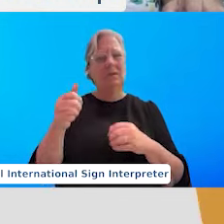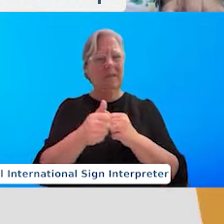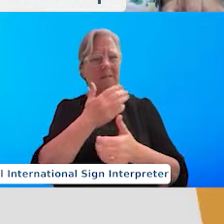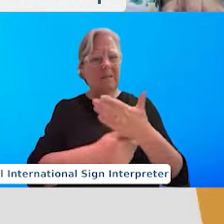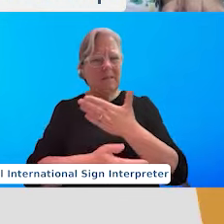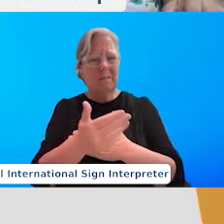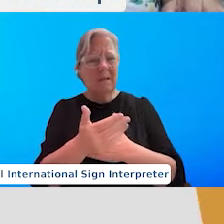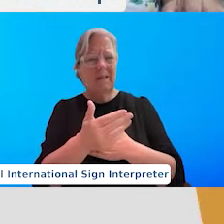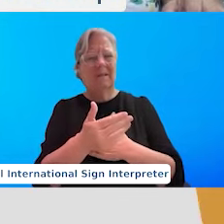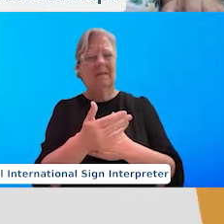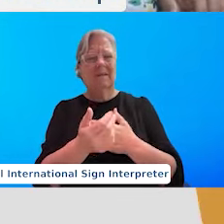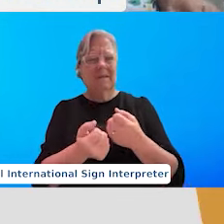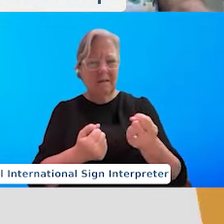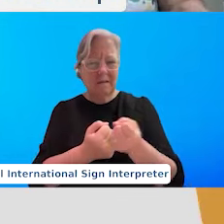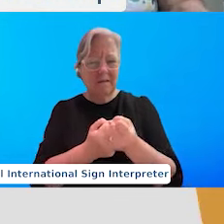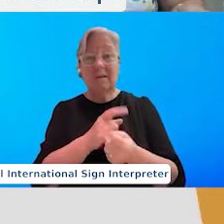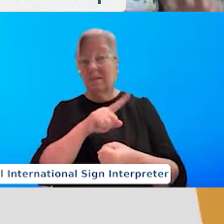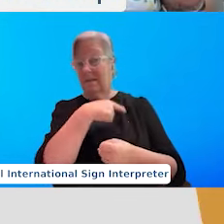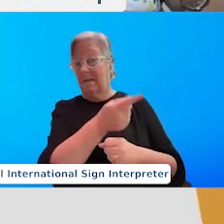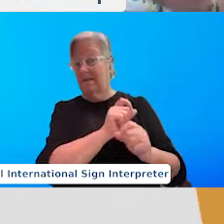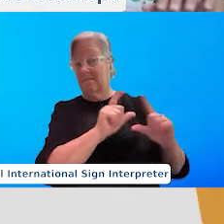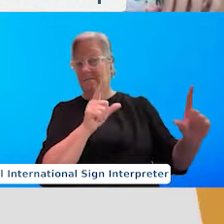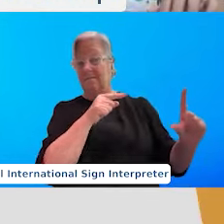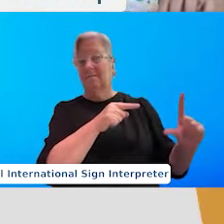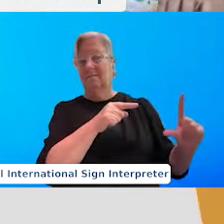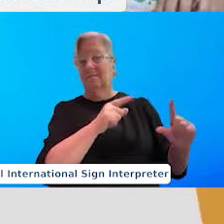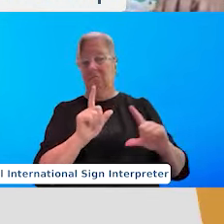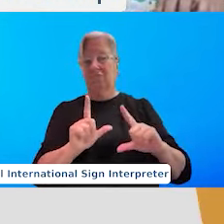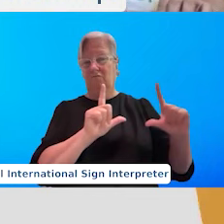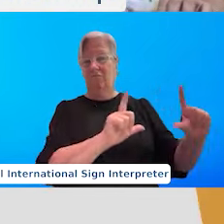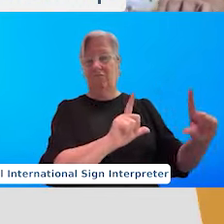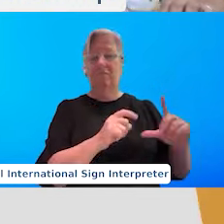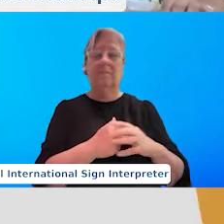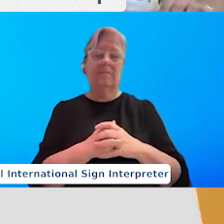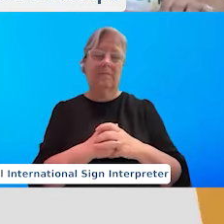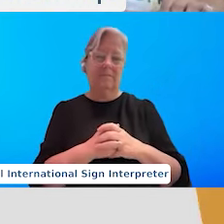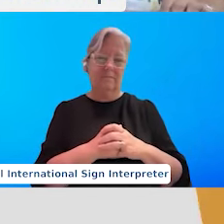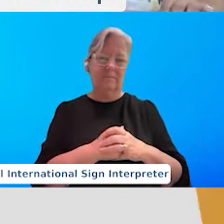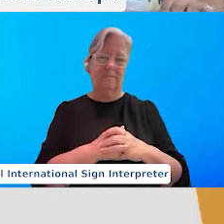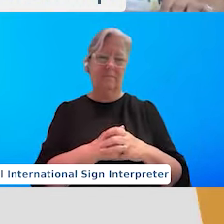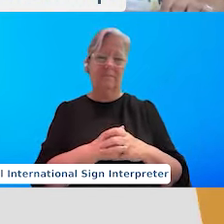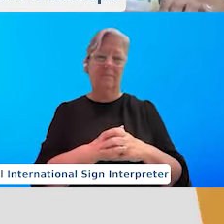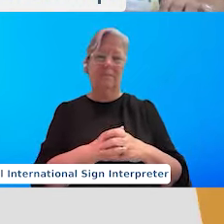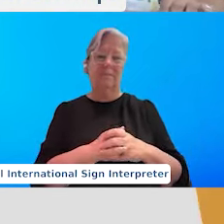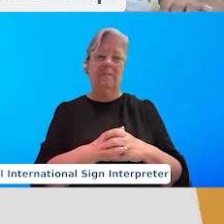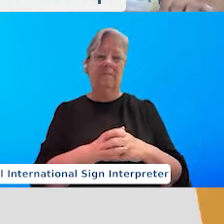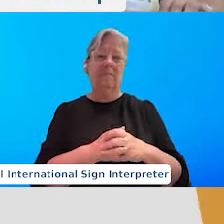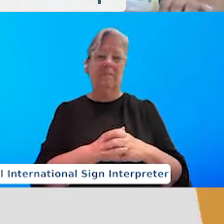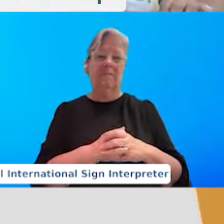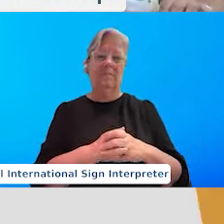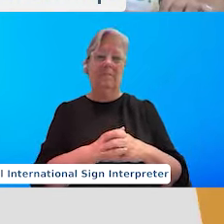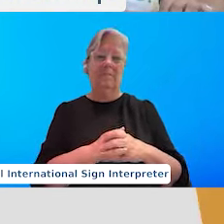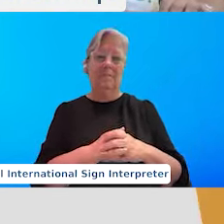protection and inclusive services through NOLA, who is